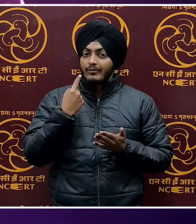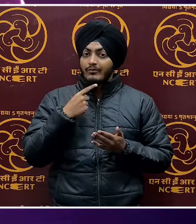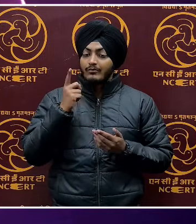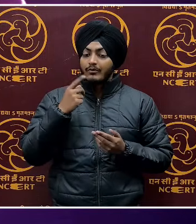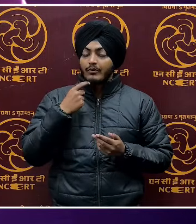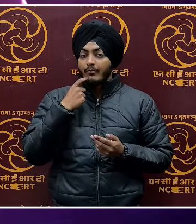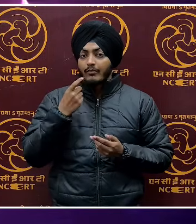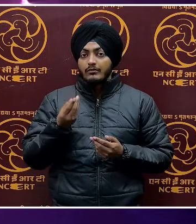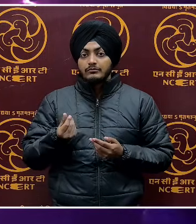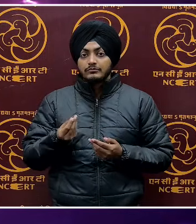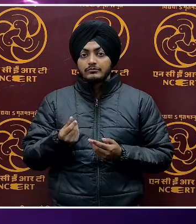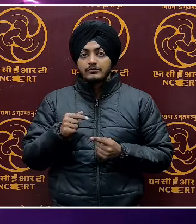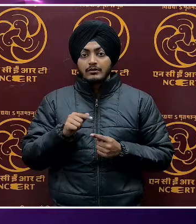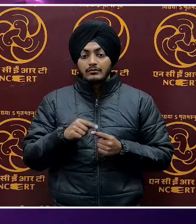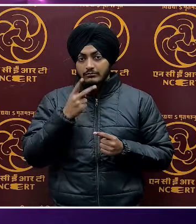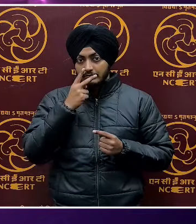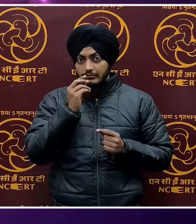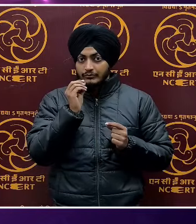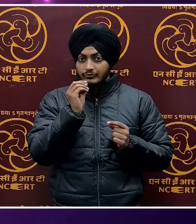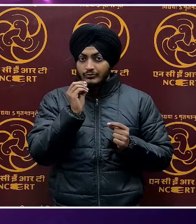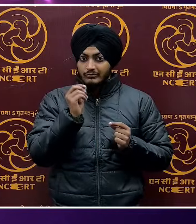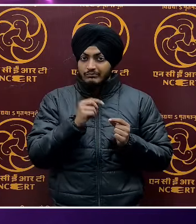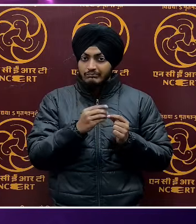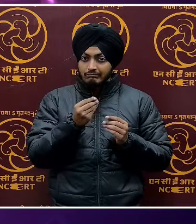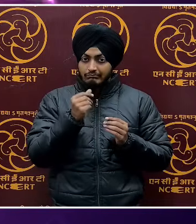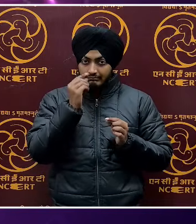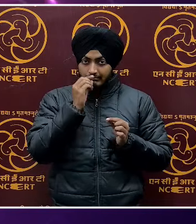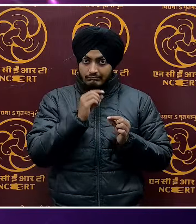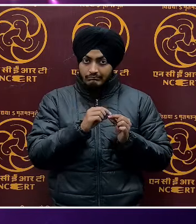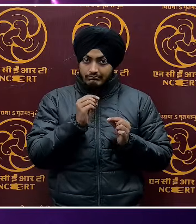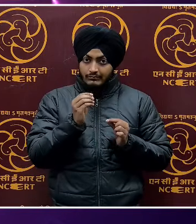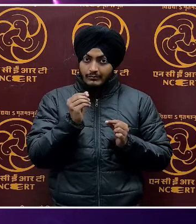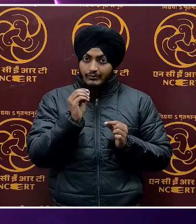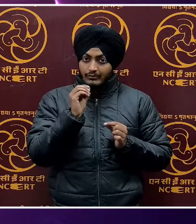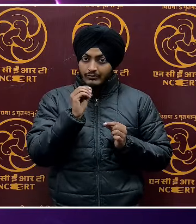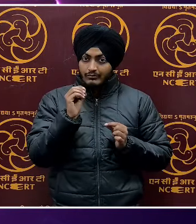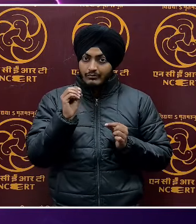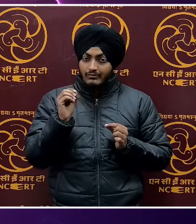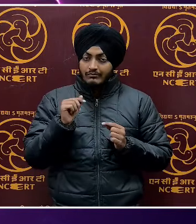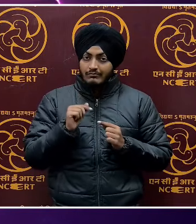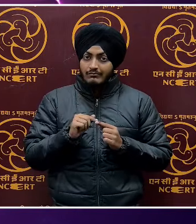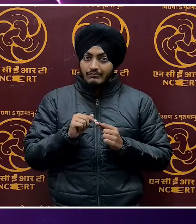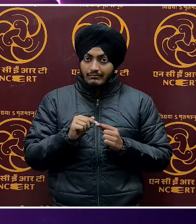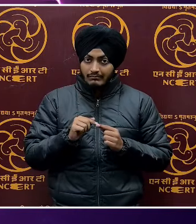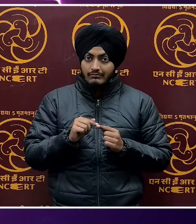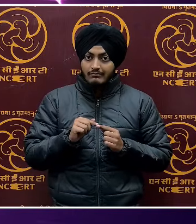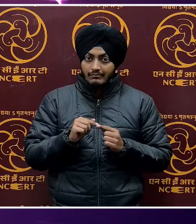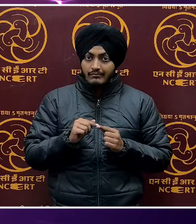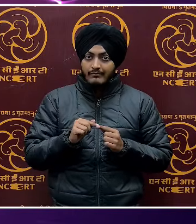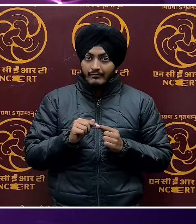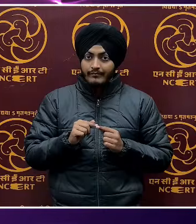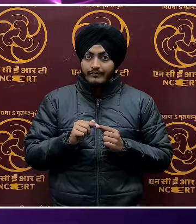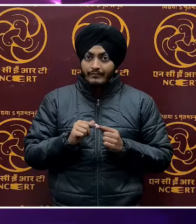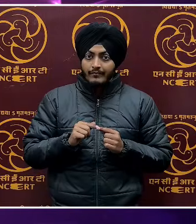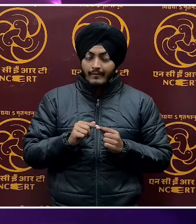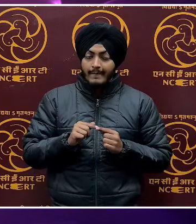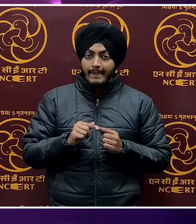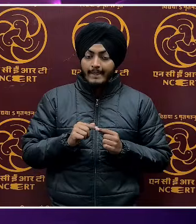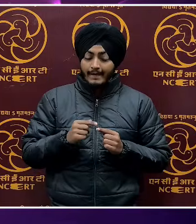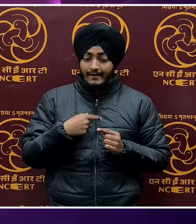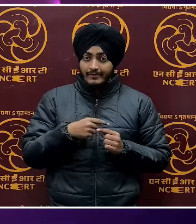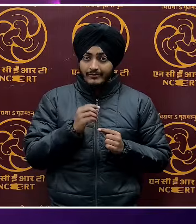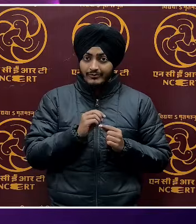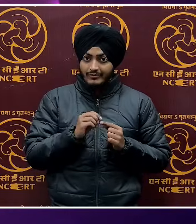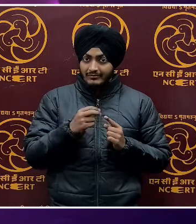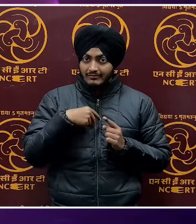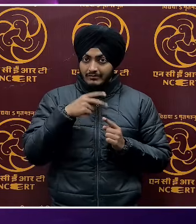seen sand, it's very tiny. The particle of sands are very tiny. You barely can see a particle from your naked eye, right? So the poet